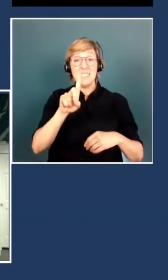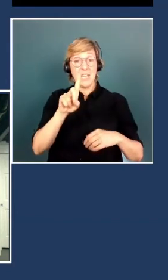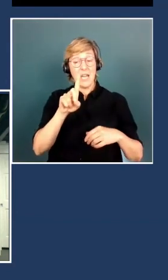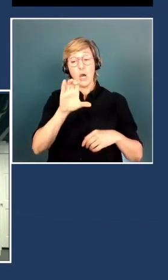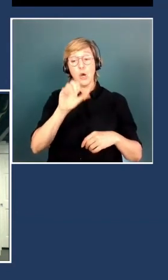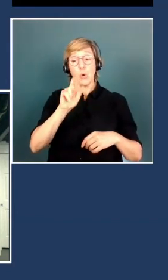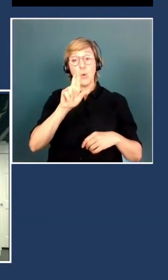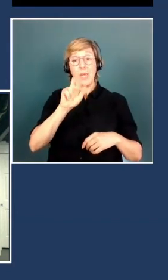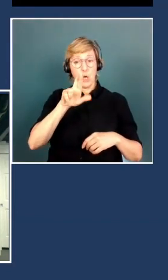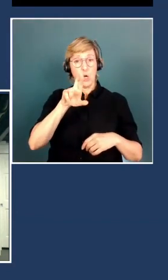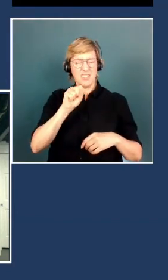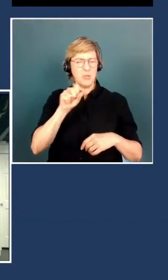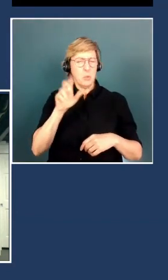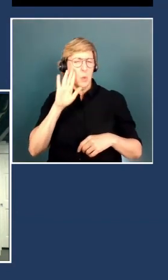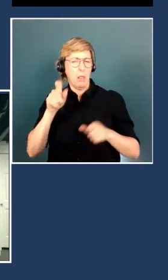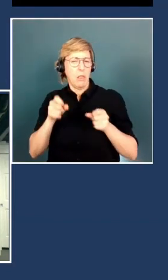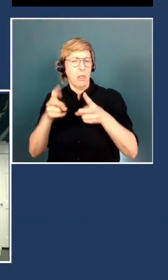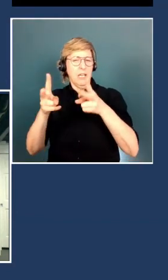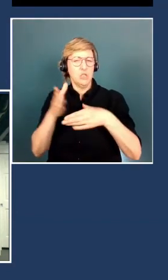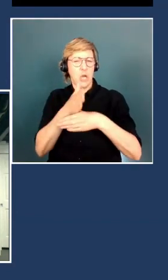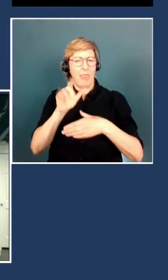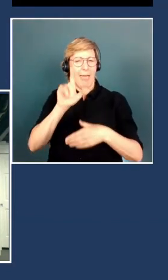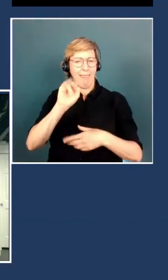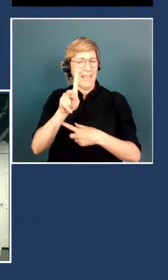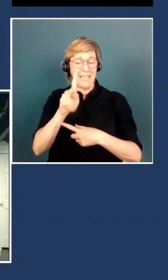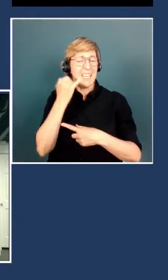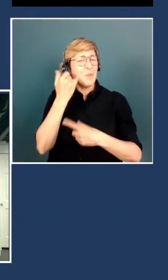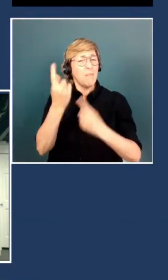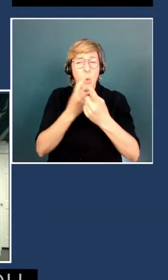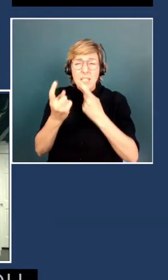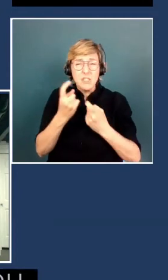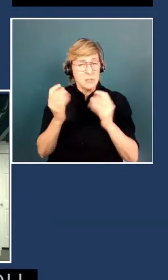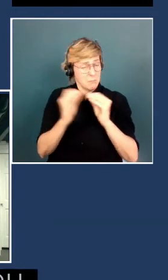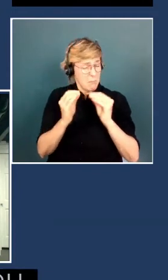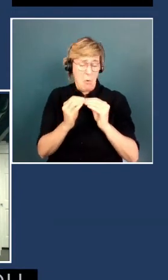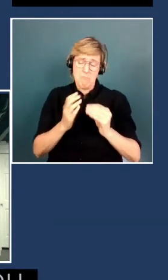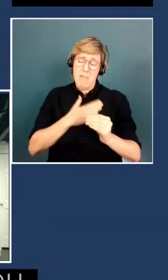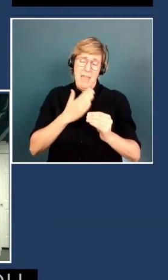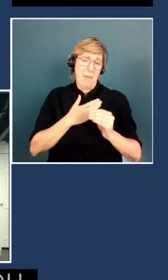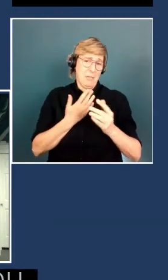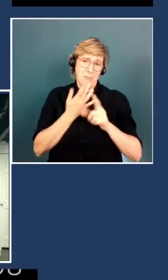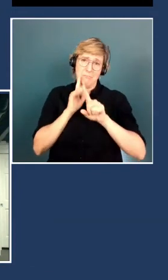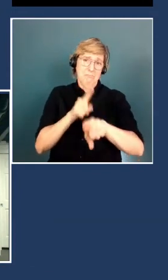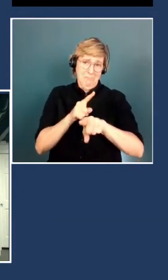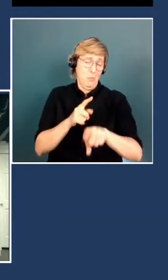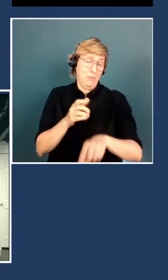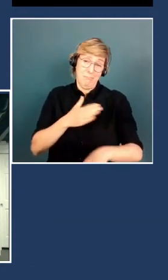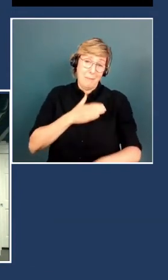to for any questions that we may not have gotten to, and we would love to hear from you.